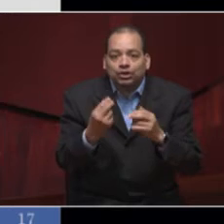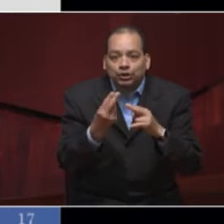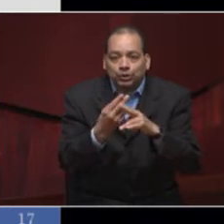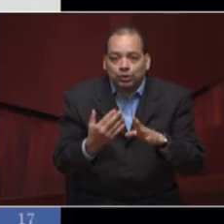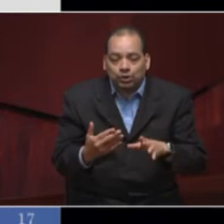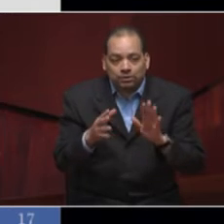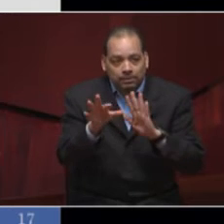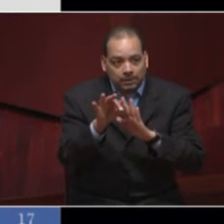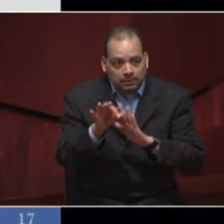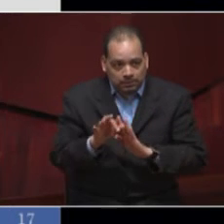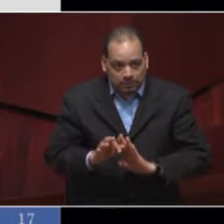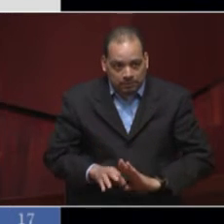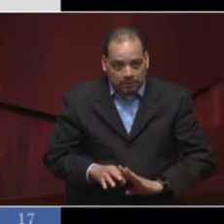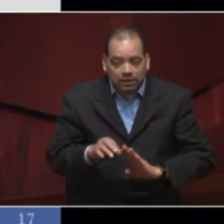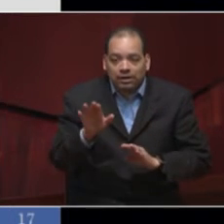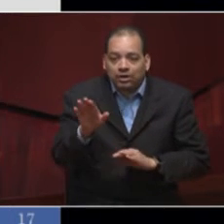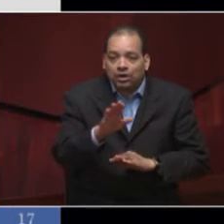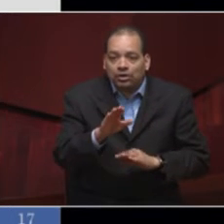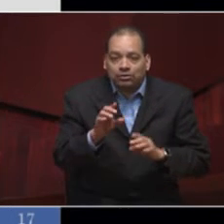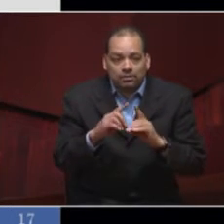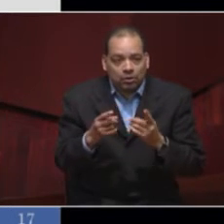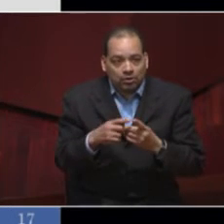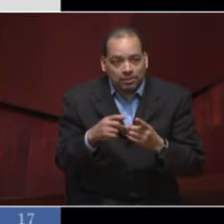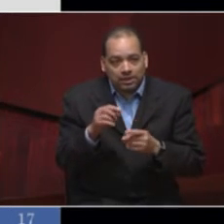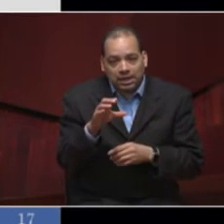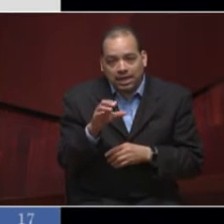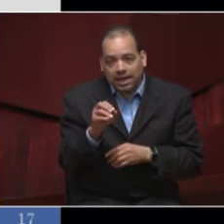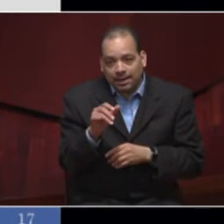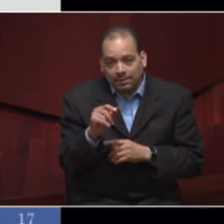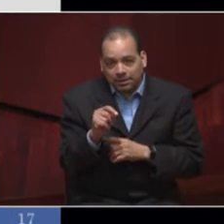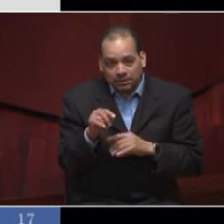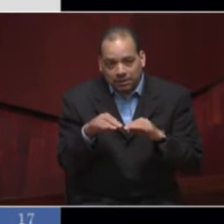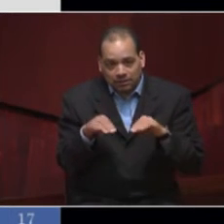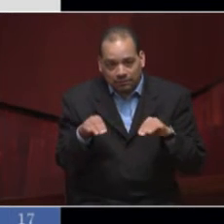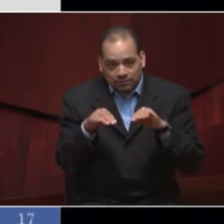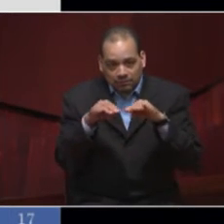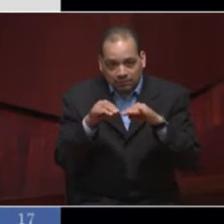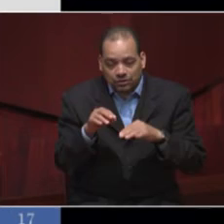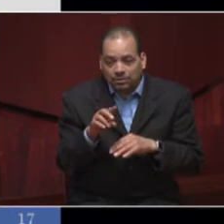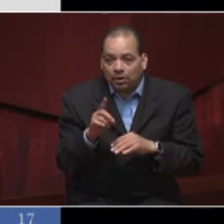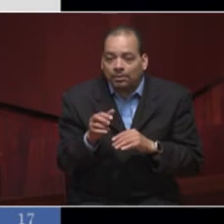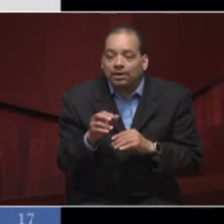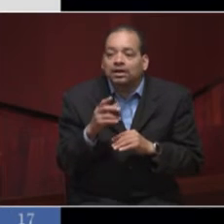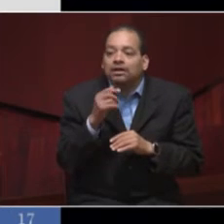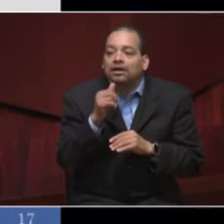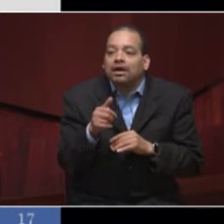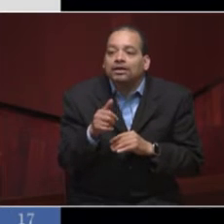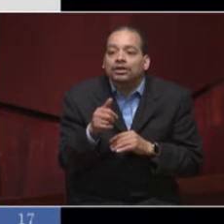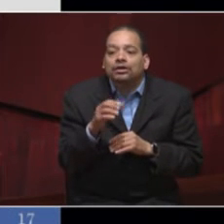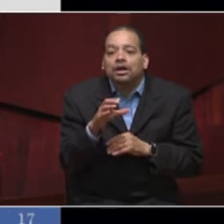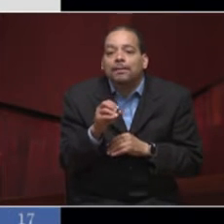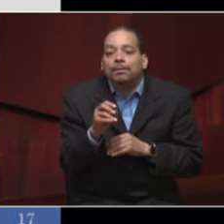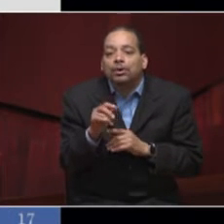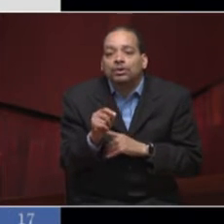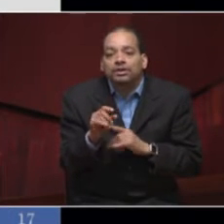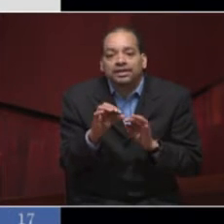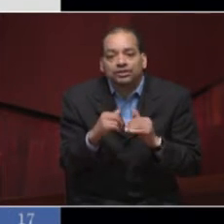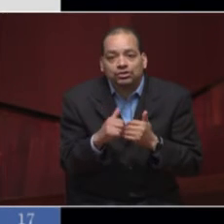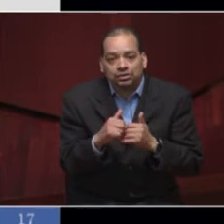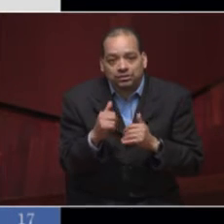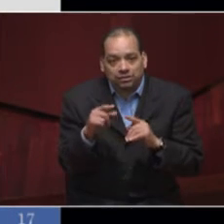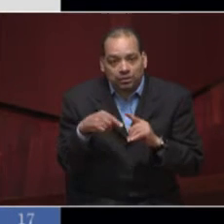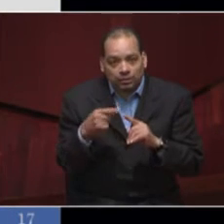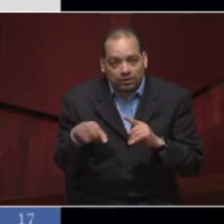their cabinet-level department instead of their component agency that they're assigned to when they fill out the